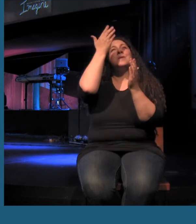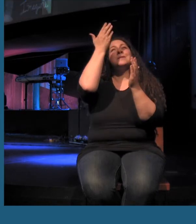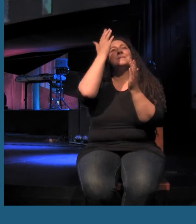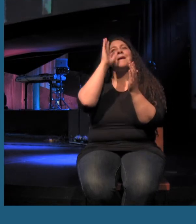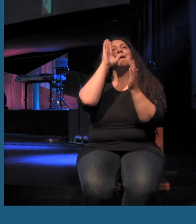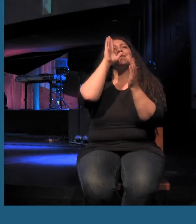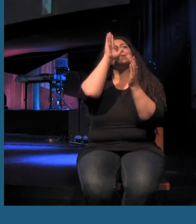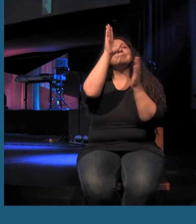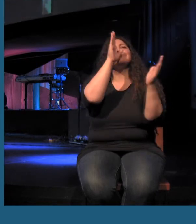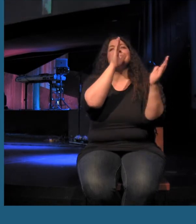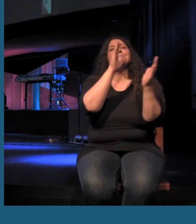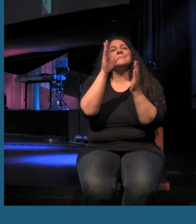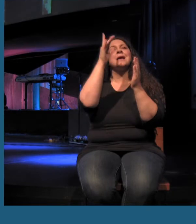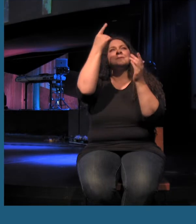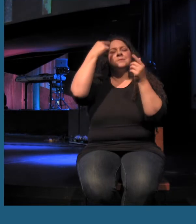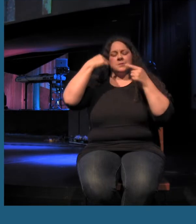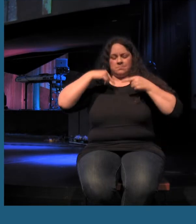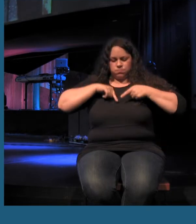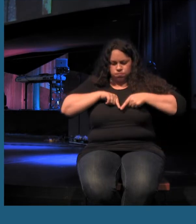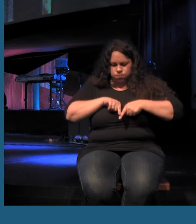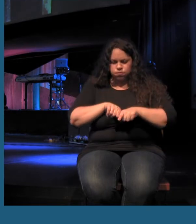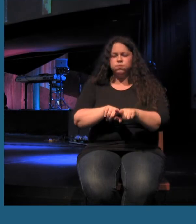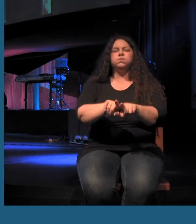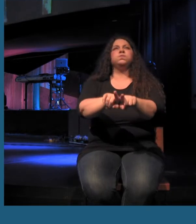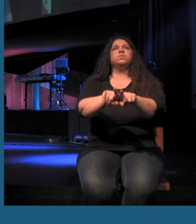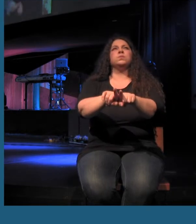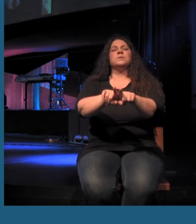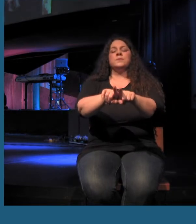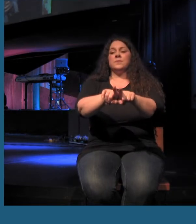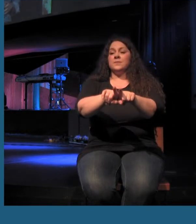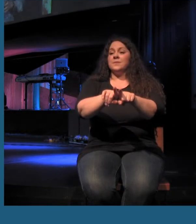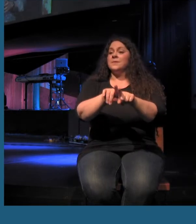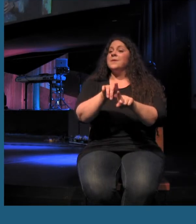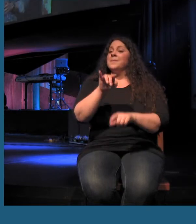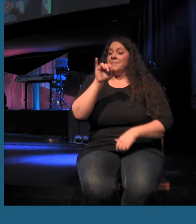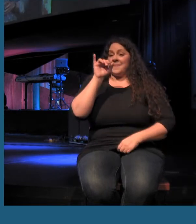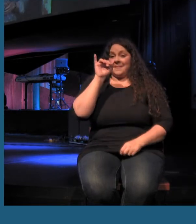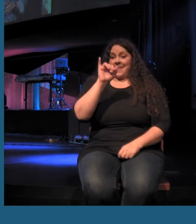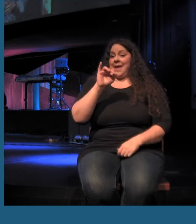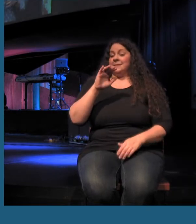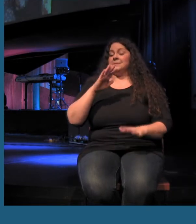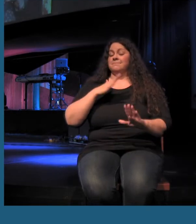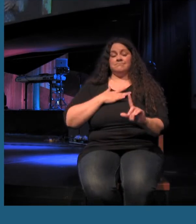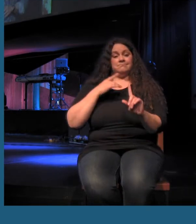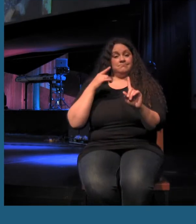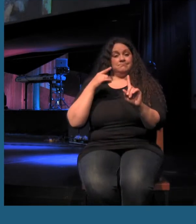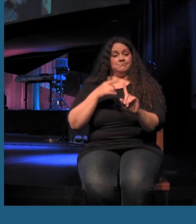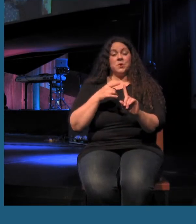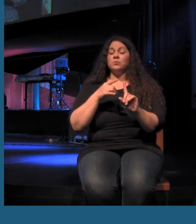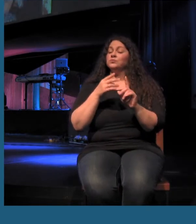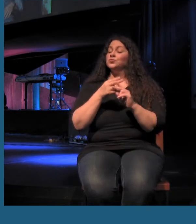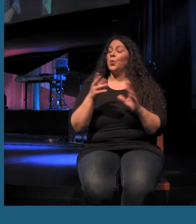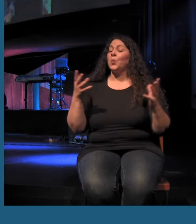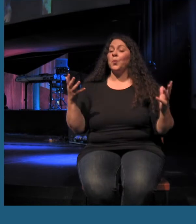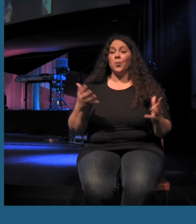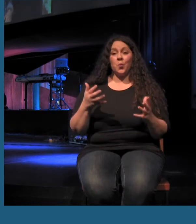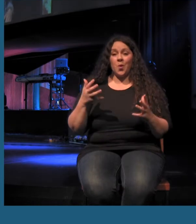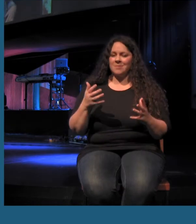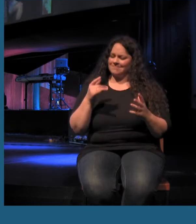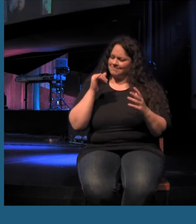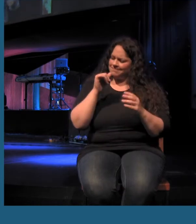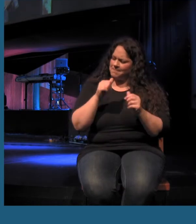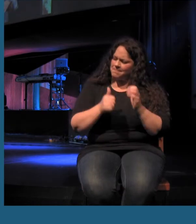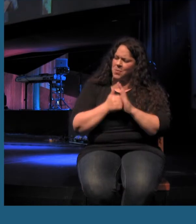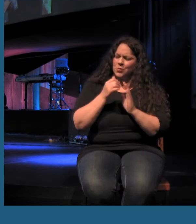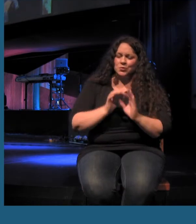Prayer aligns your life with God's will. This is the shortest point I'm going to have today, but it's the most important. This is the foundation